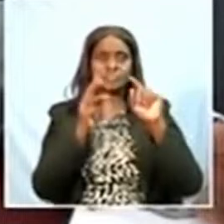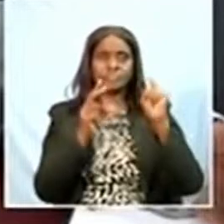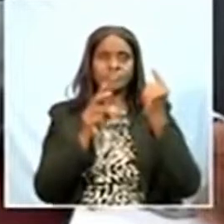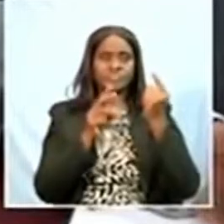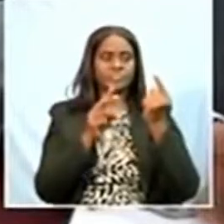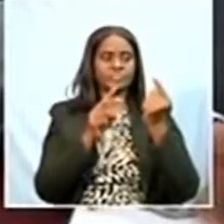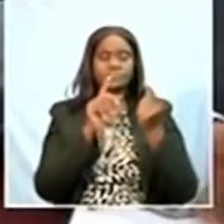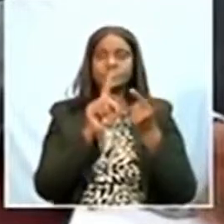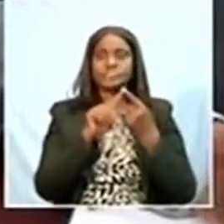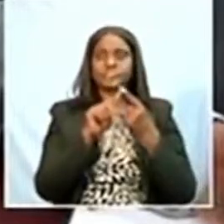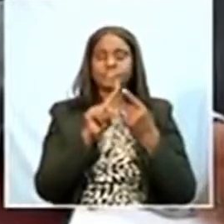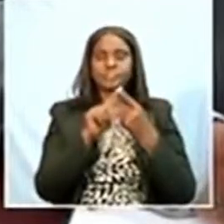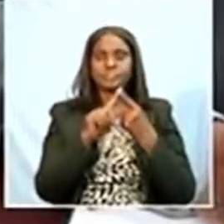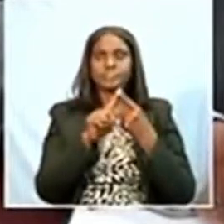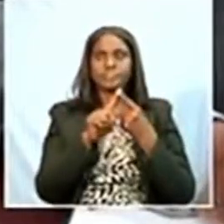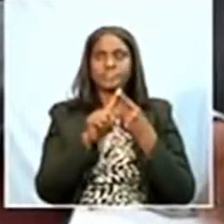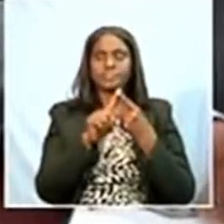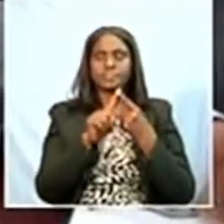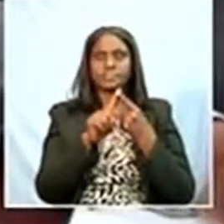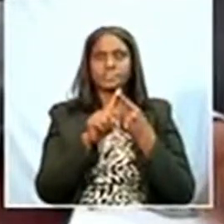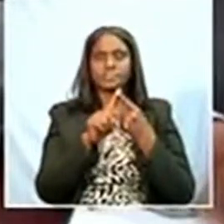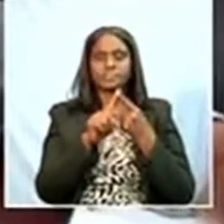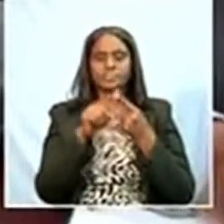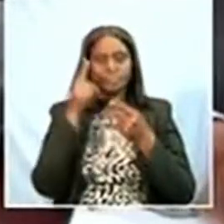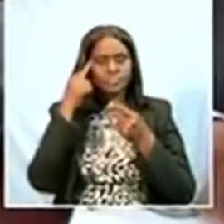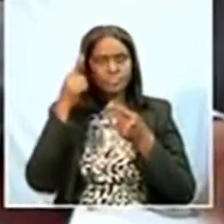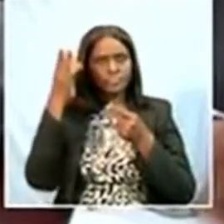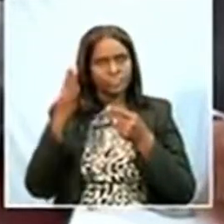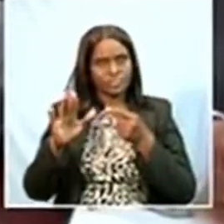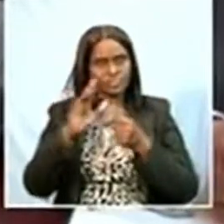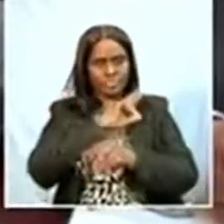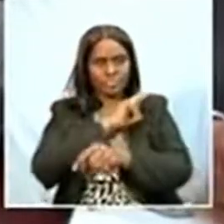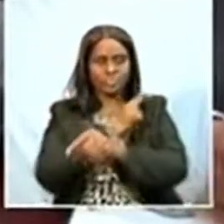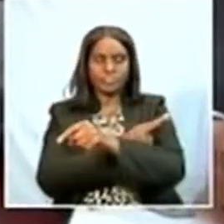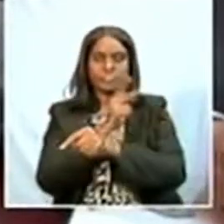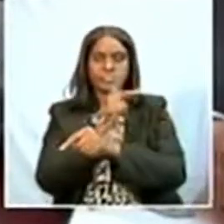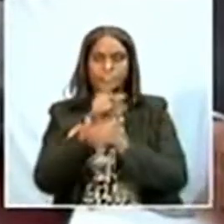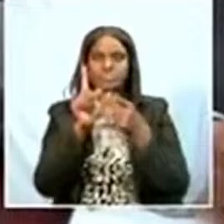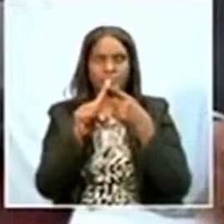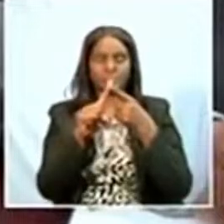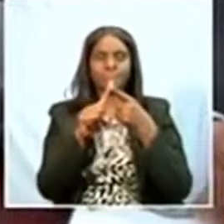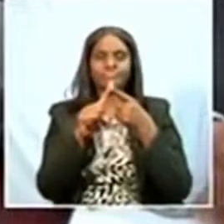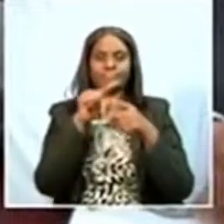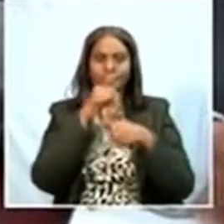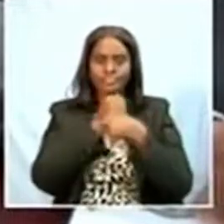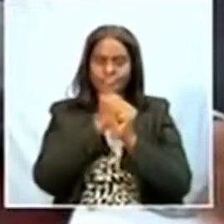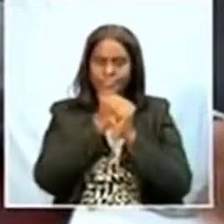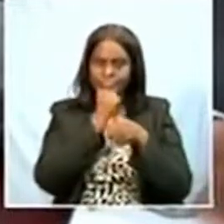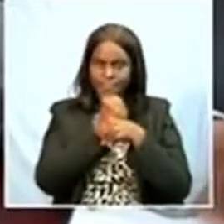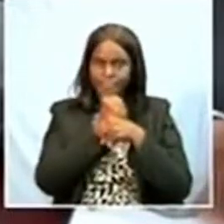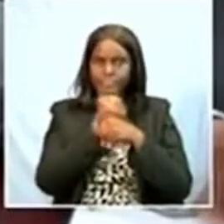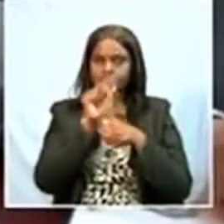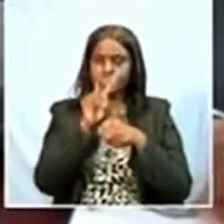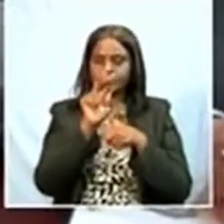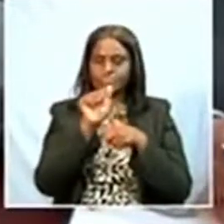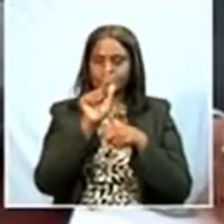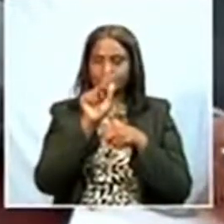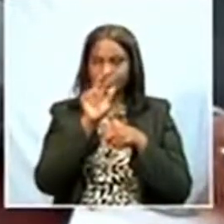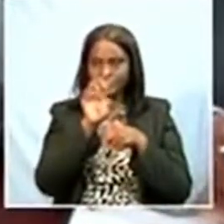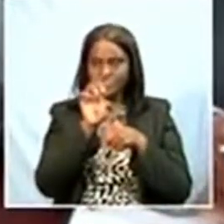For a natural resource to produce value, or